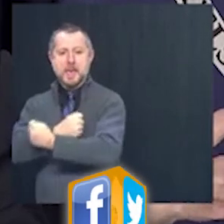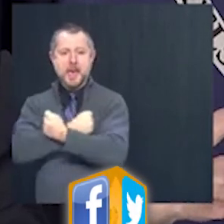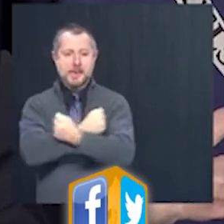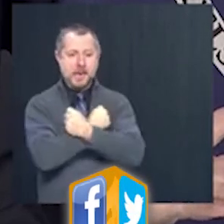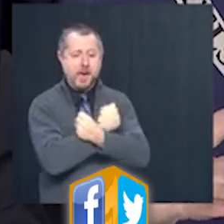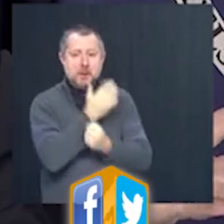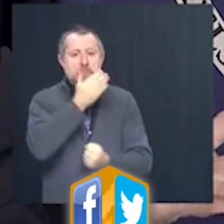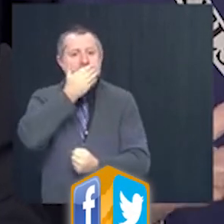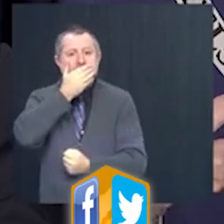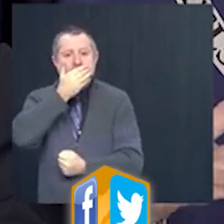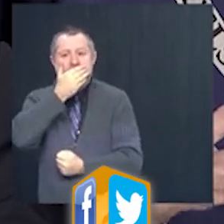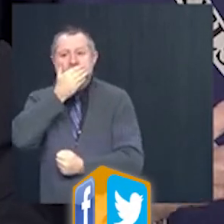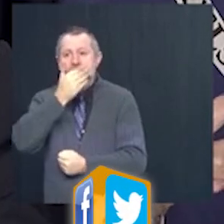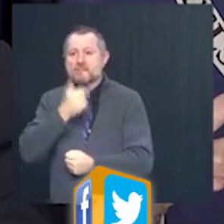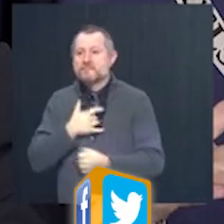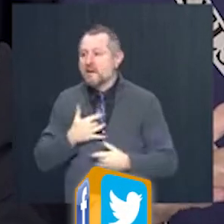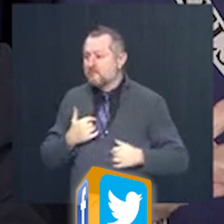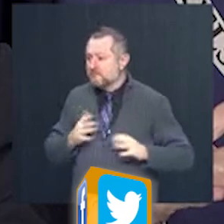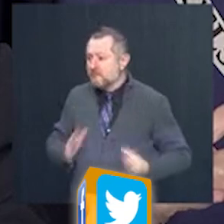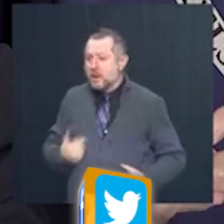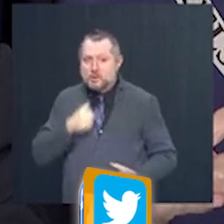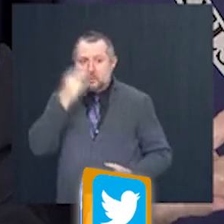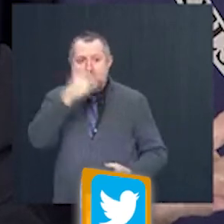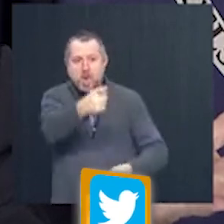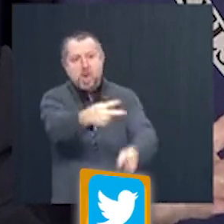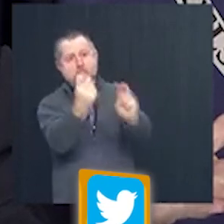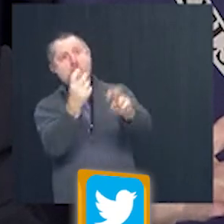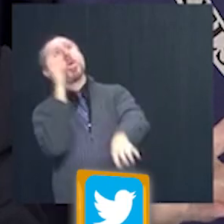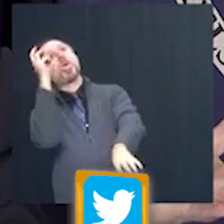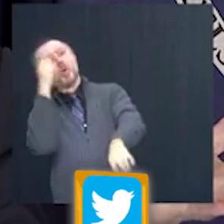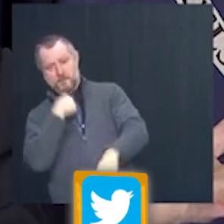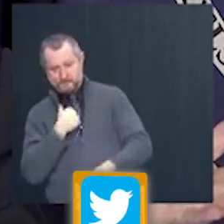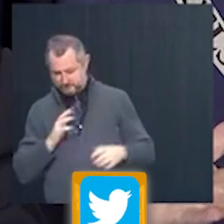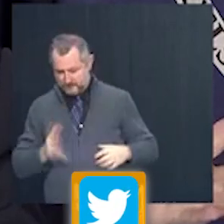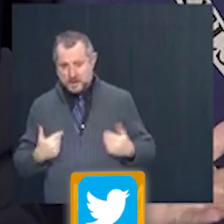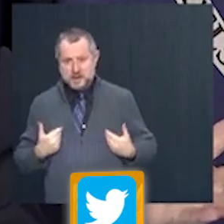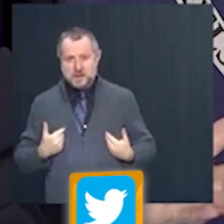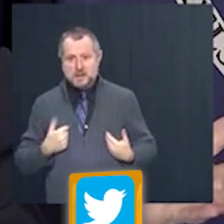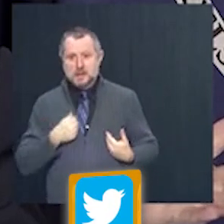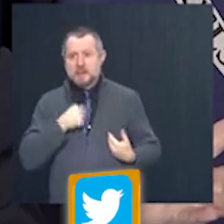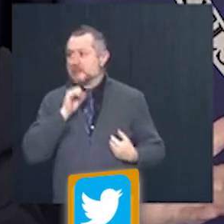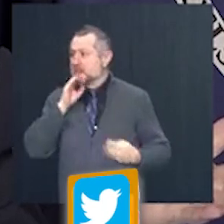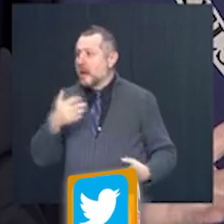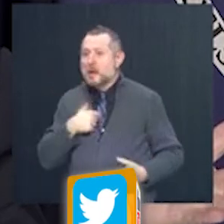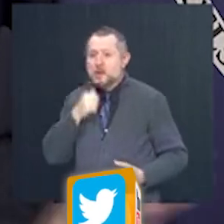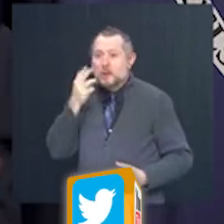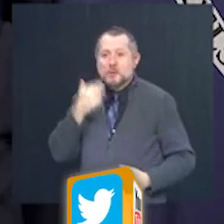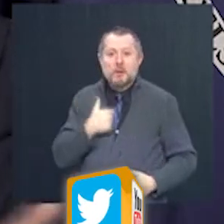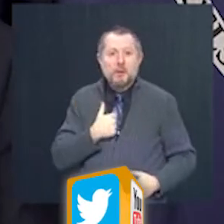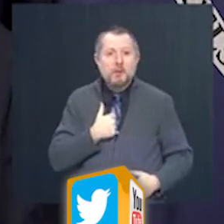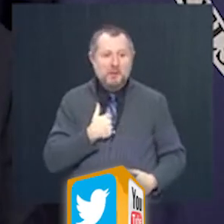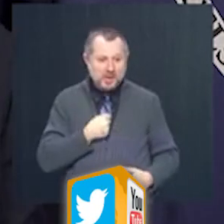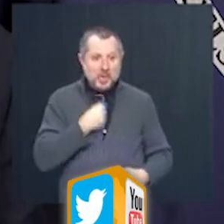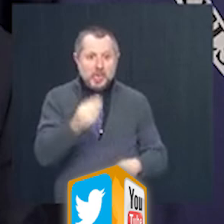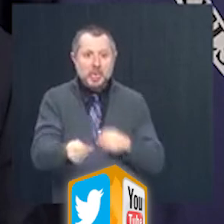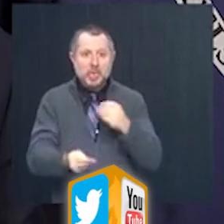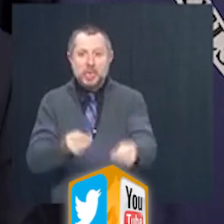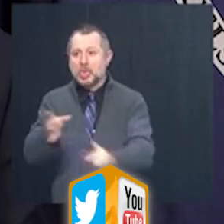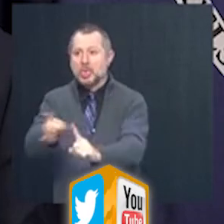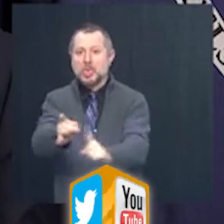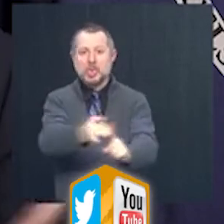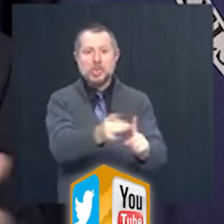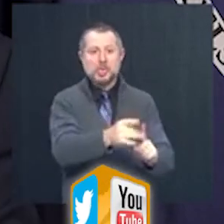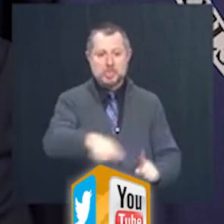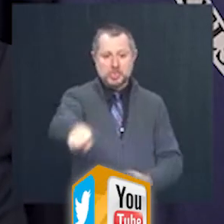fine. I didn't sneeze, I didn't cough, I didn't do anything. I would have never done that on purpose. And she'll be telling you the truth.